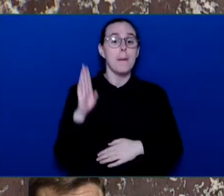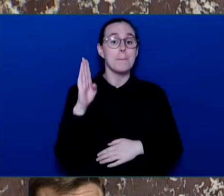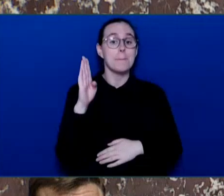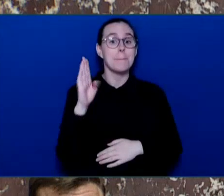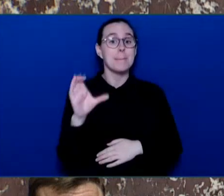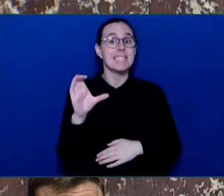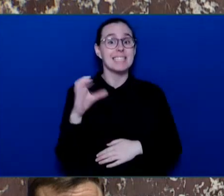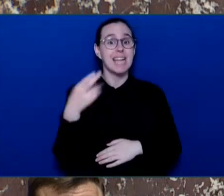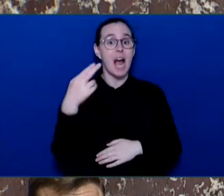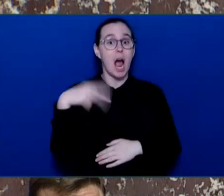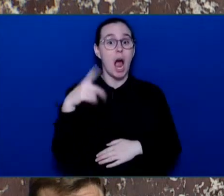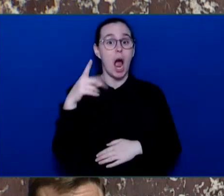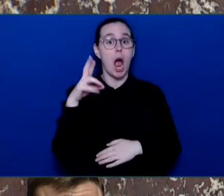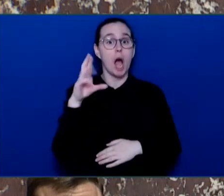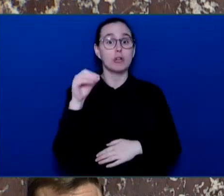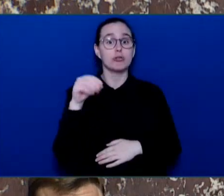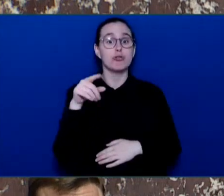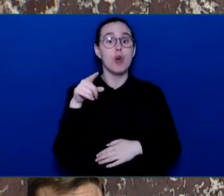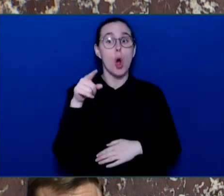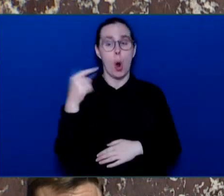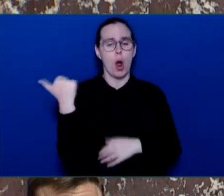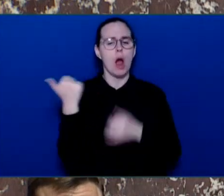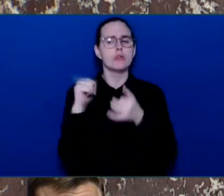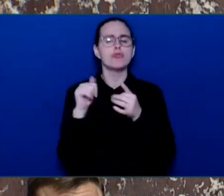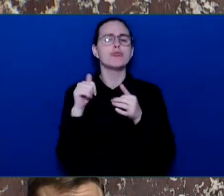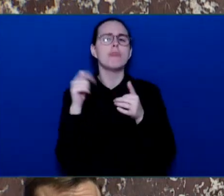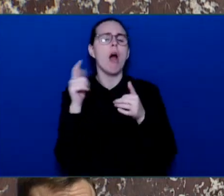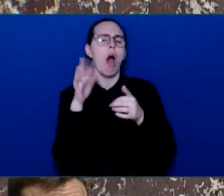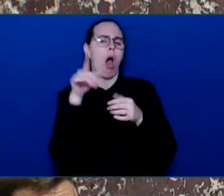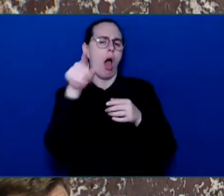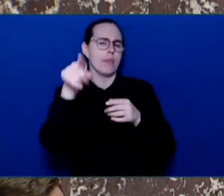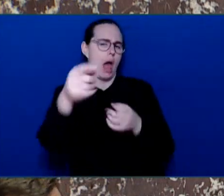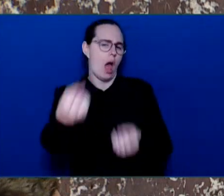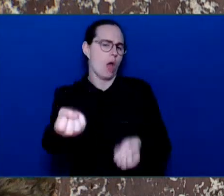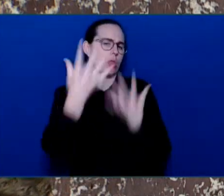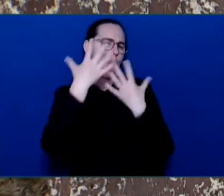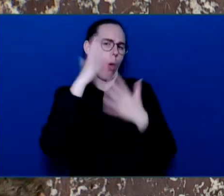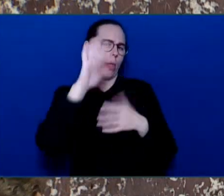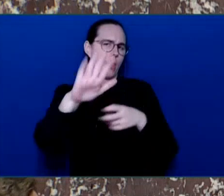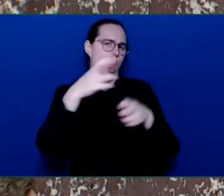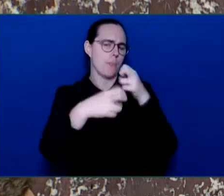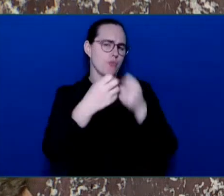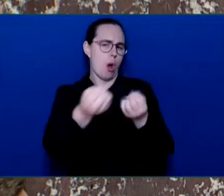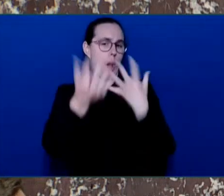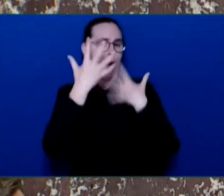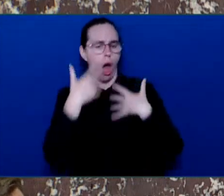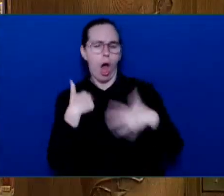the price for his failing Cost BC scheme?